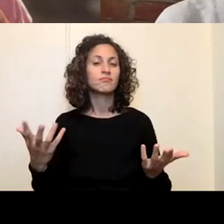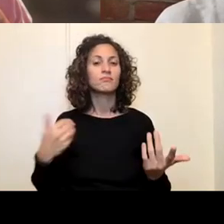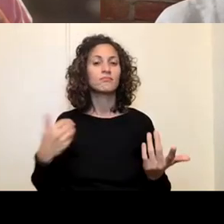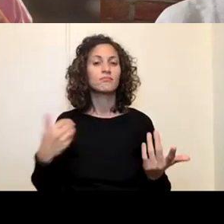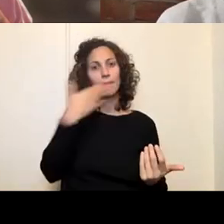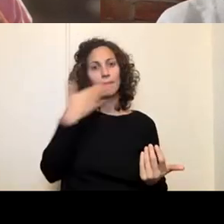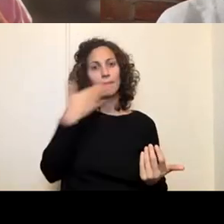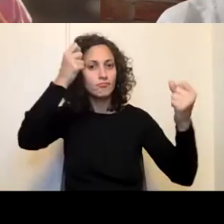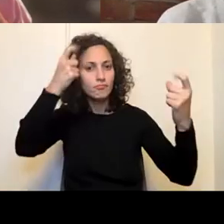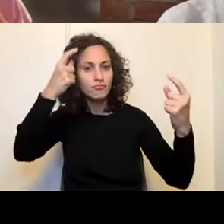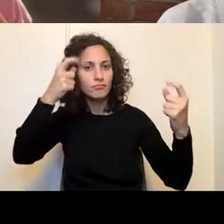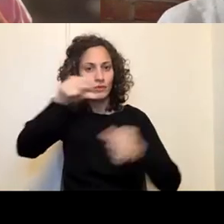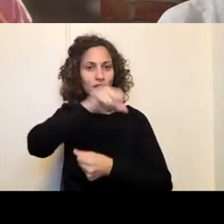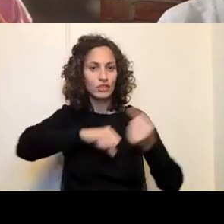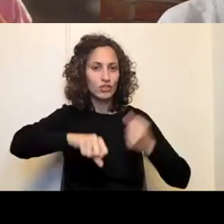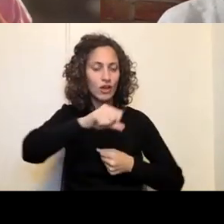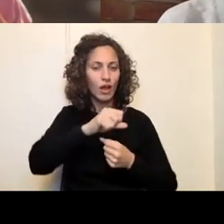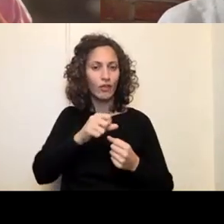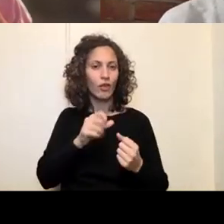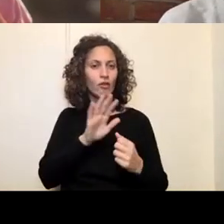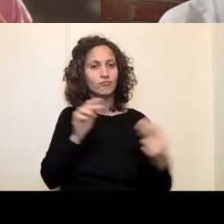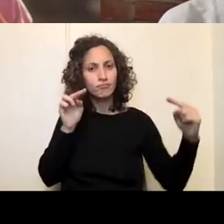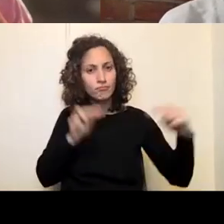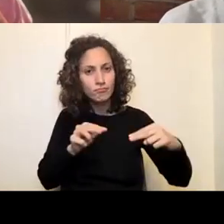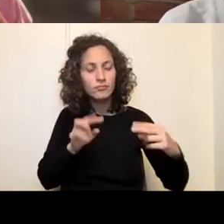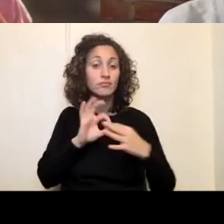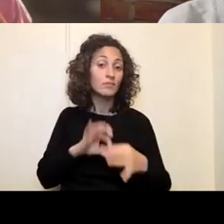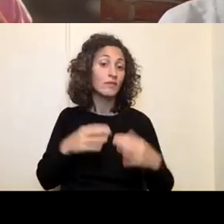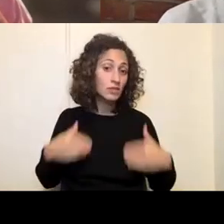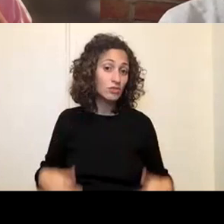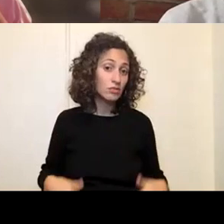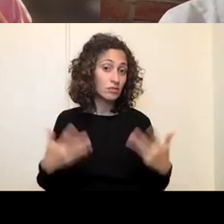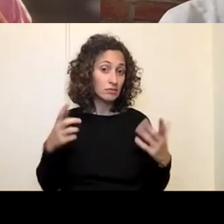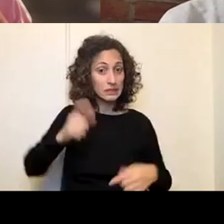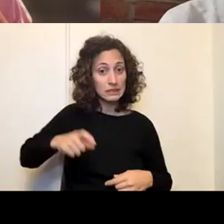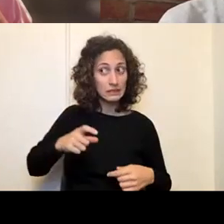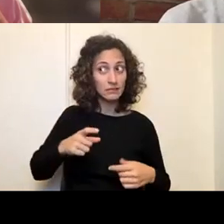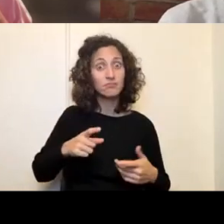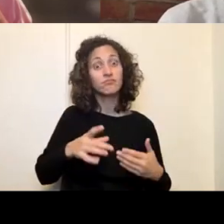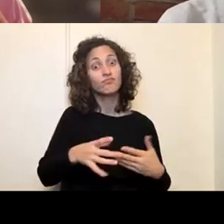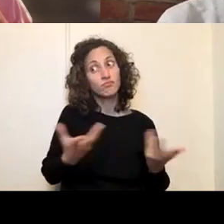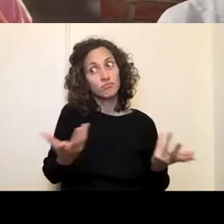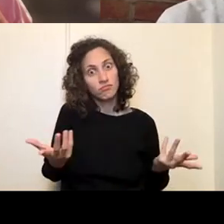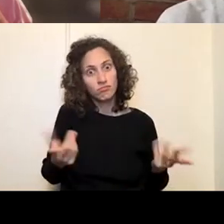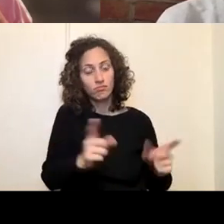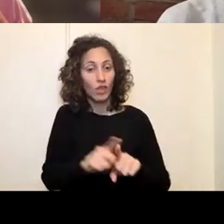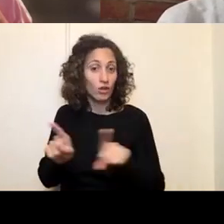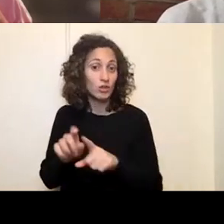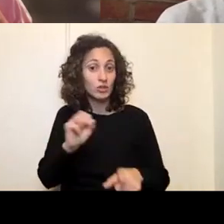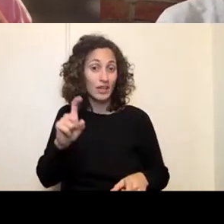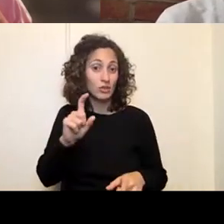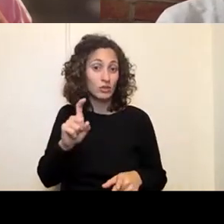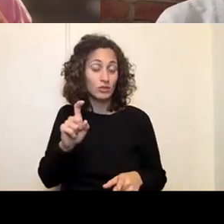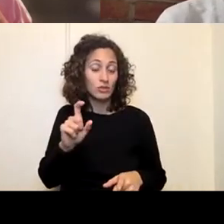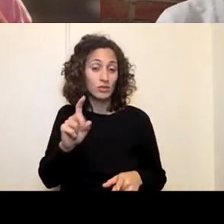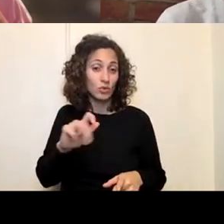of each other and where we're coming from physically and therefore sexually. So yeah,